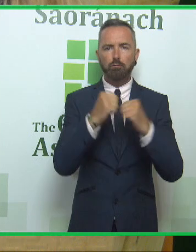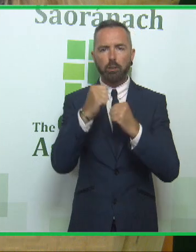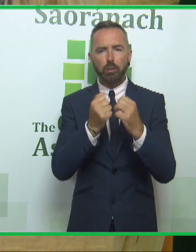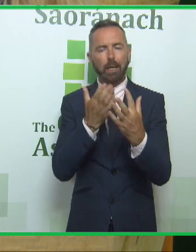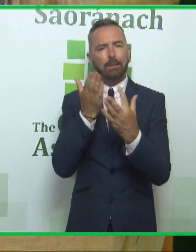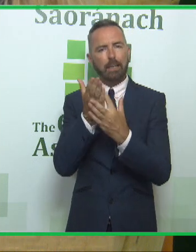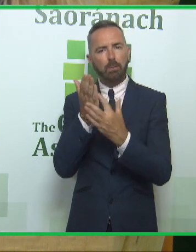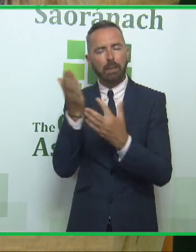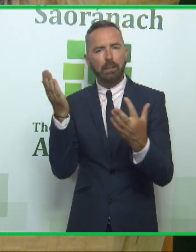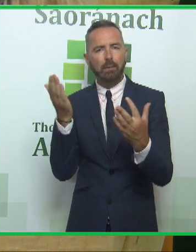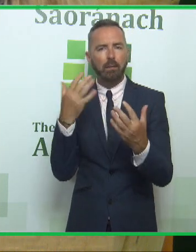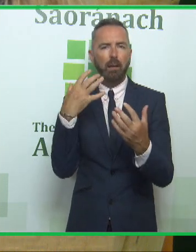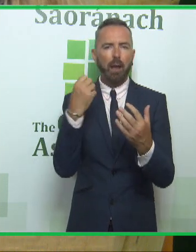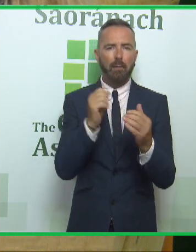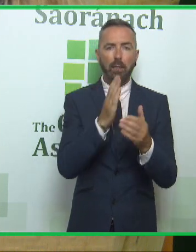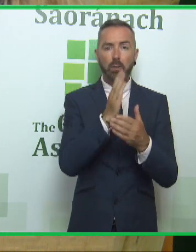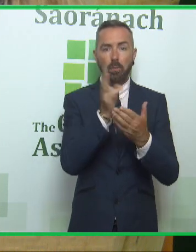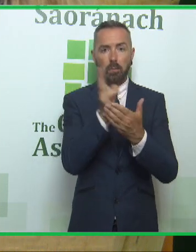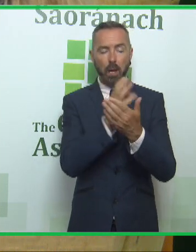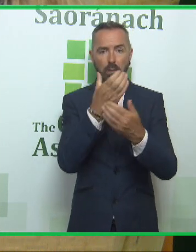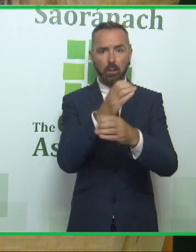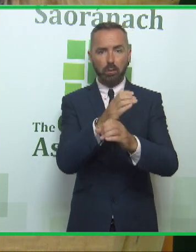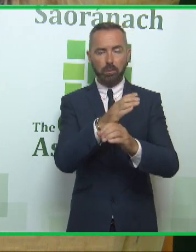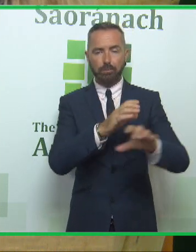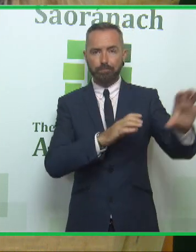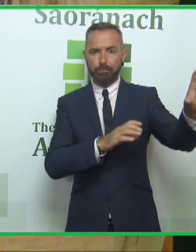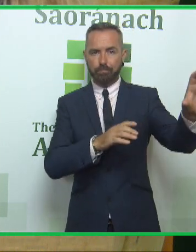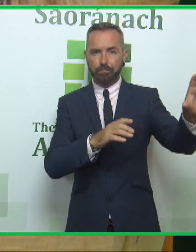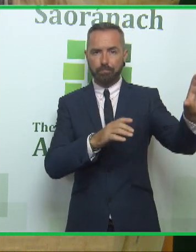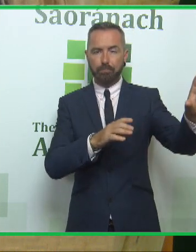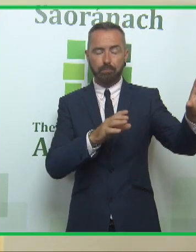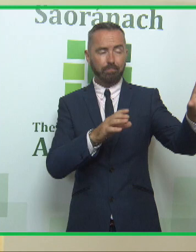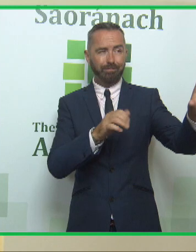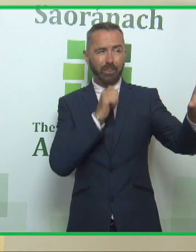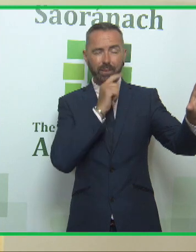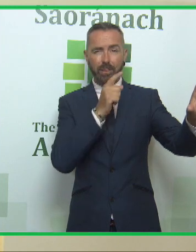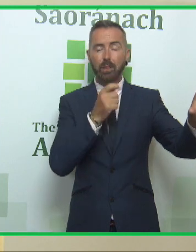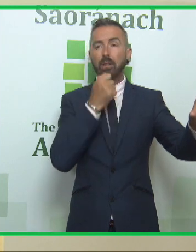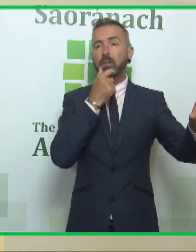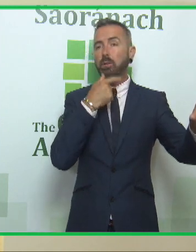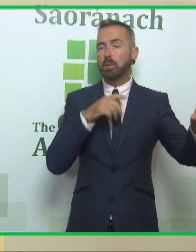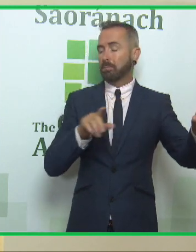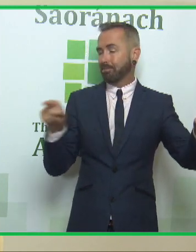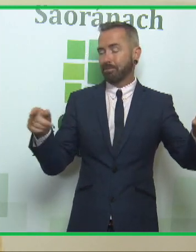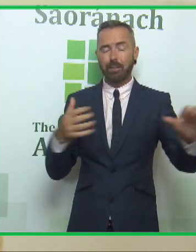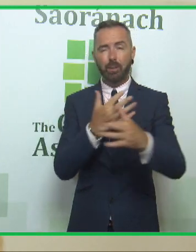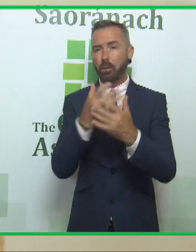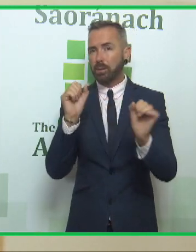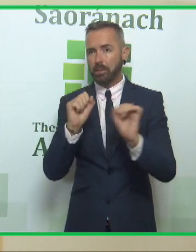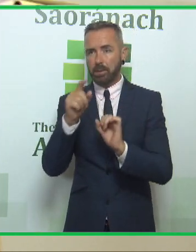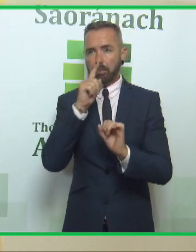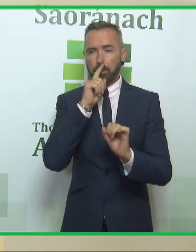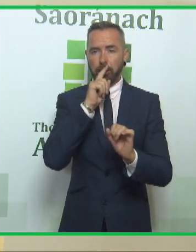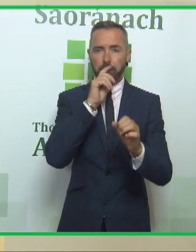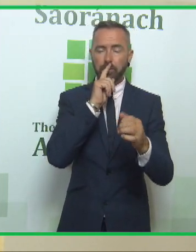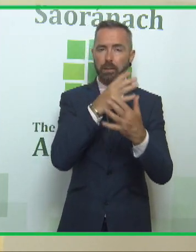accessibility. So there could be pockets of the country where maybe Dublin, where you could throw a stone and hit a service, but there are other parts of the country